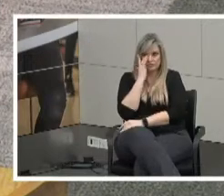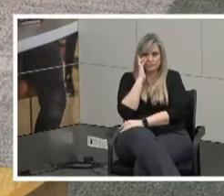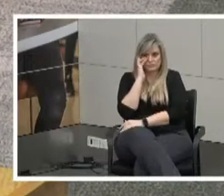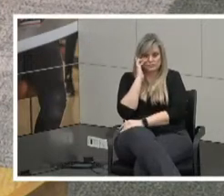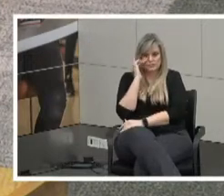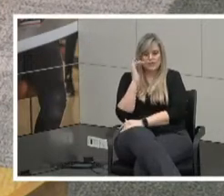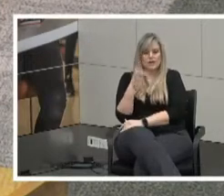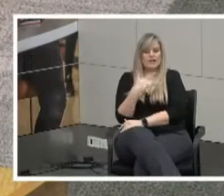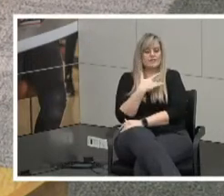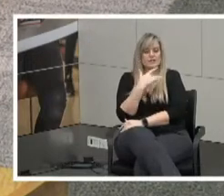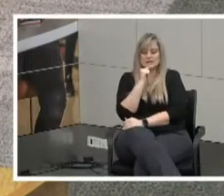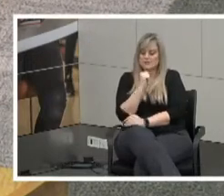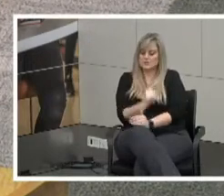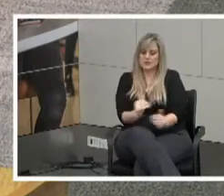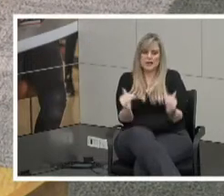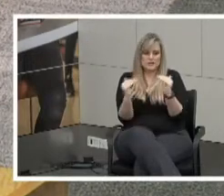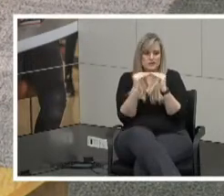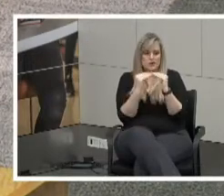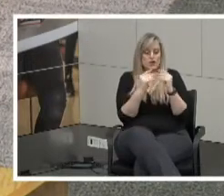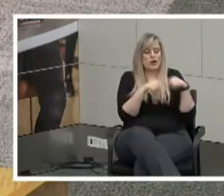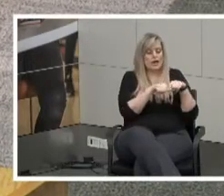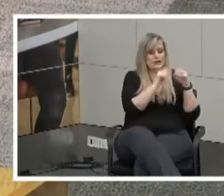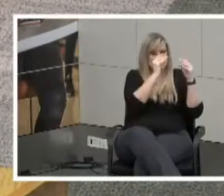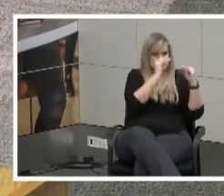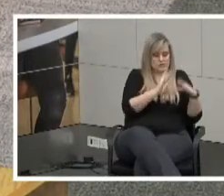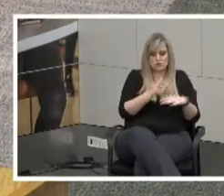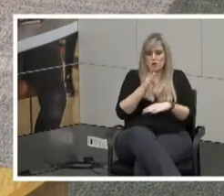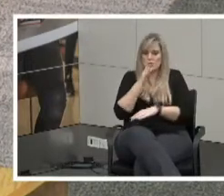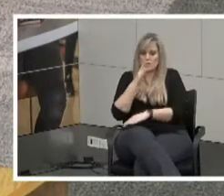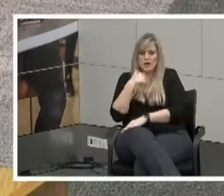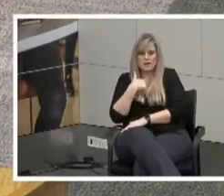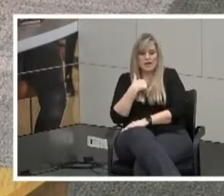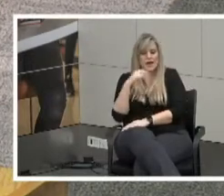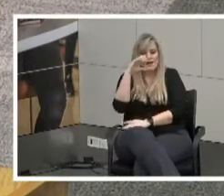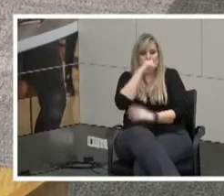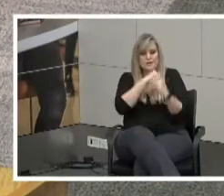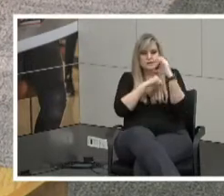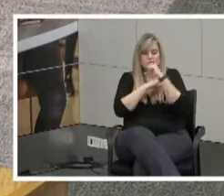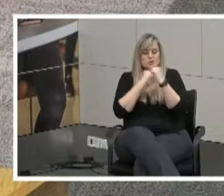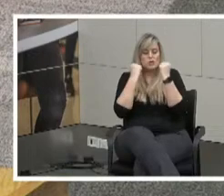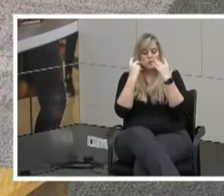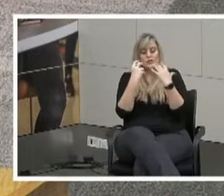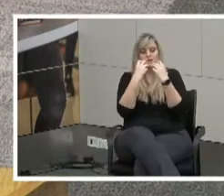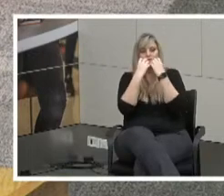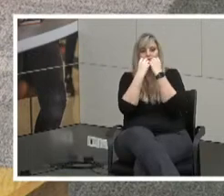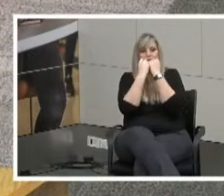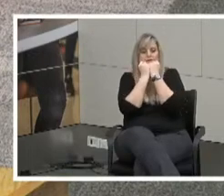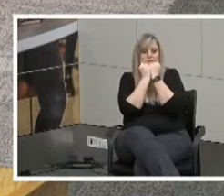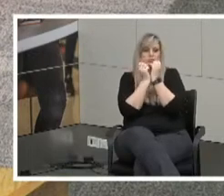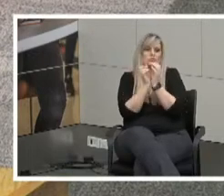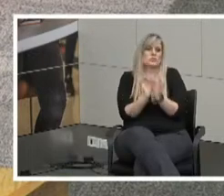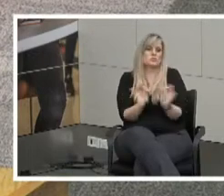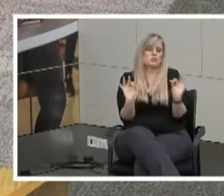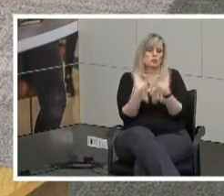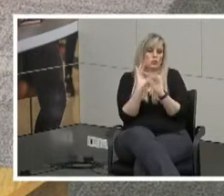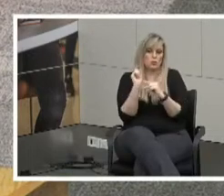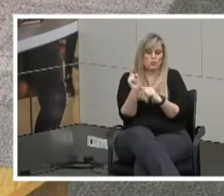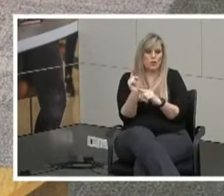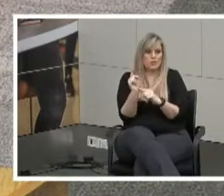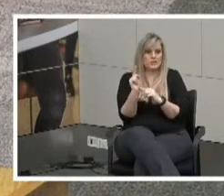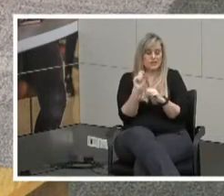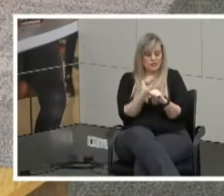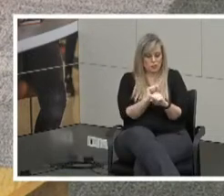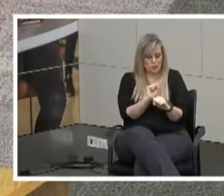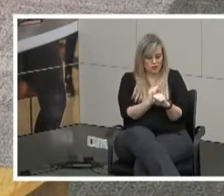it deeply unfair as both a teacher and a mother I've missed countless Precious Moments after a long day at school I return